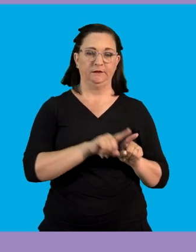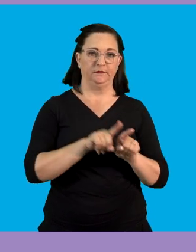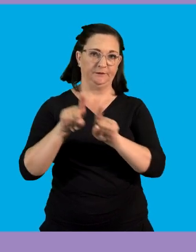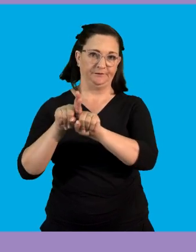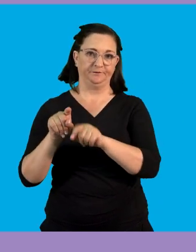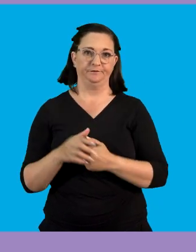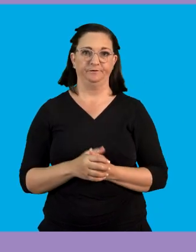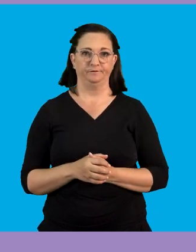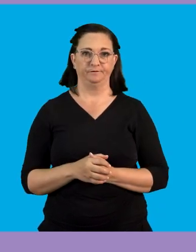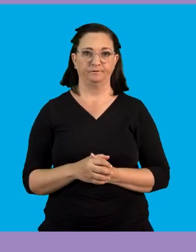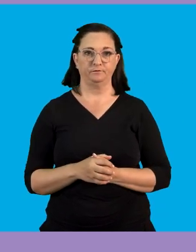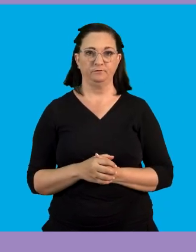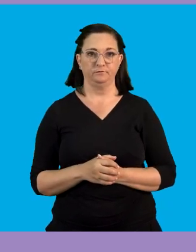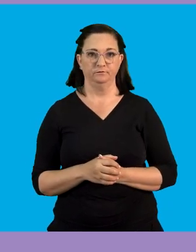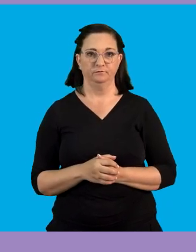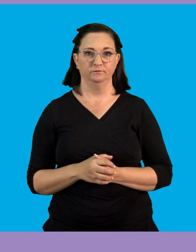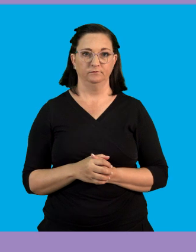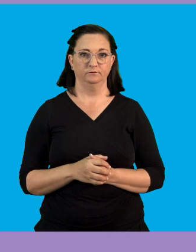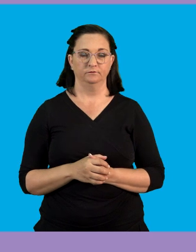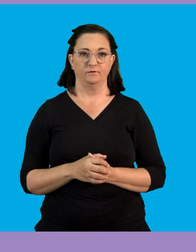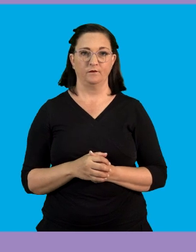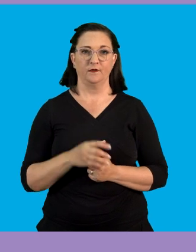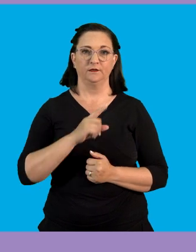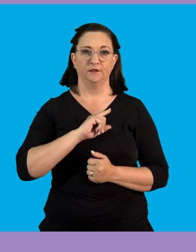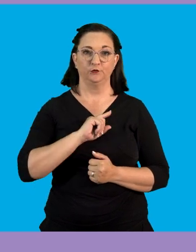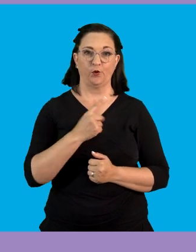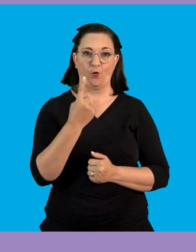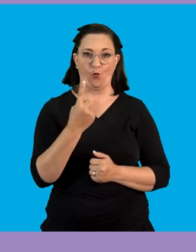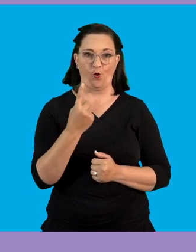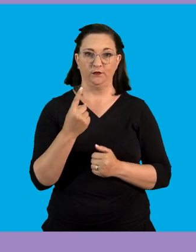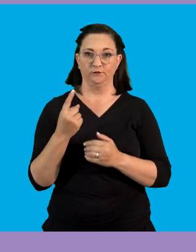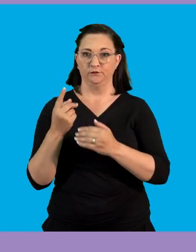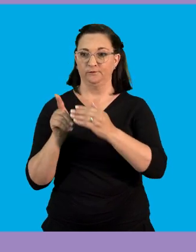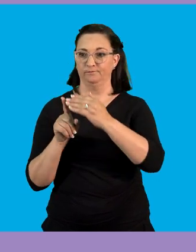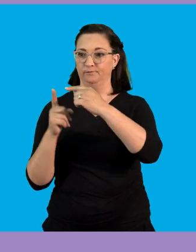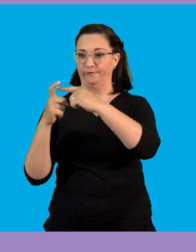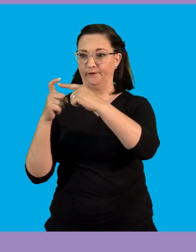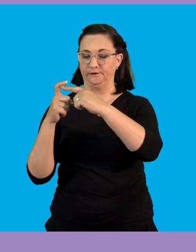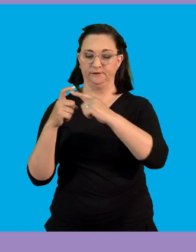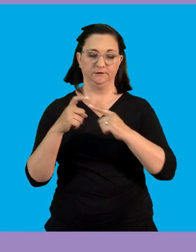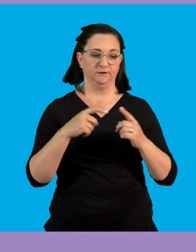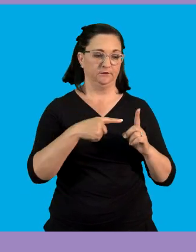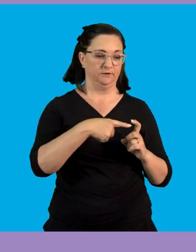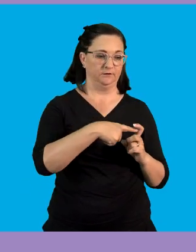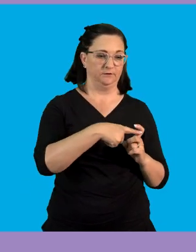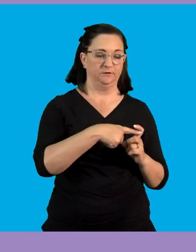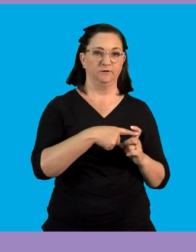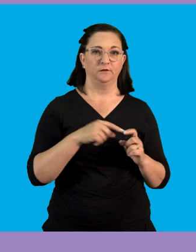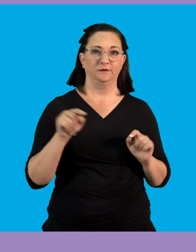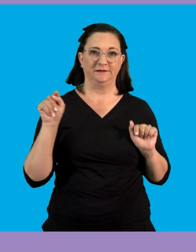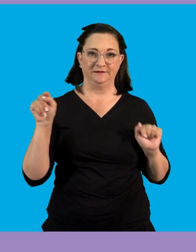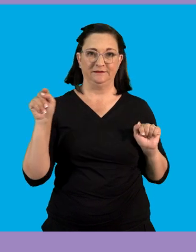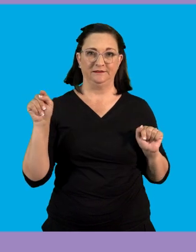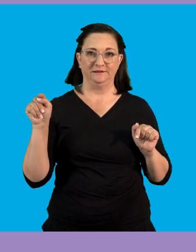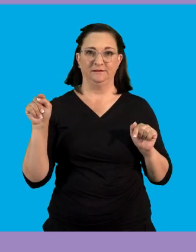are opposite to each other, which means that one is facing that way and the one is facing the other way. Therefore, those